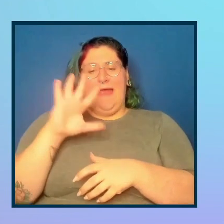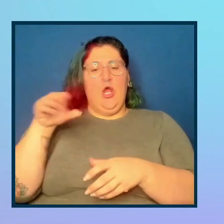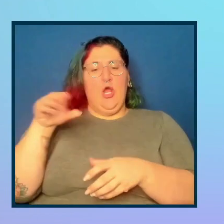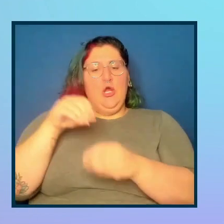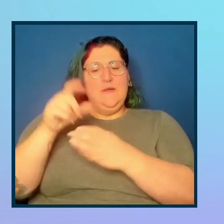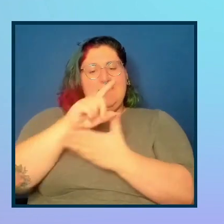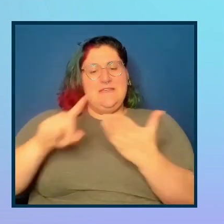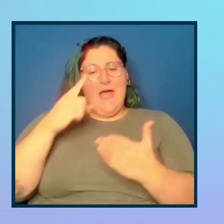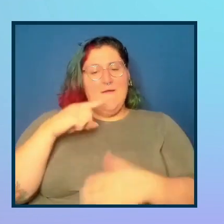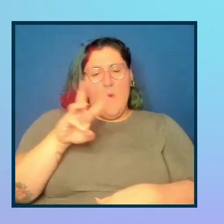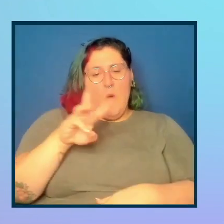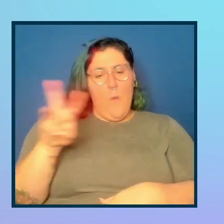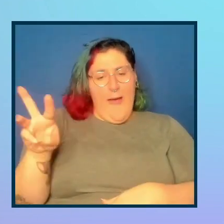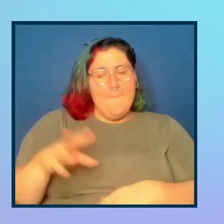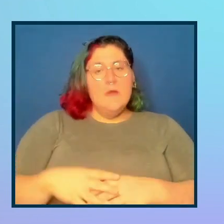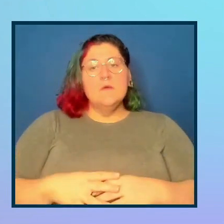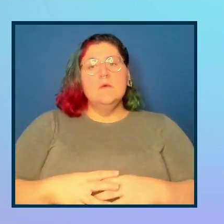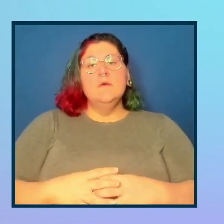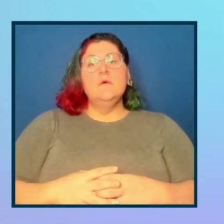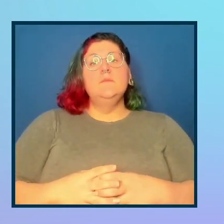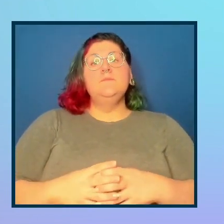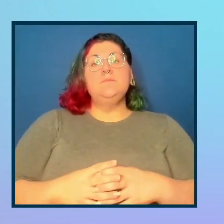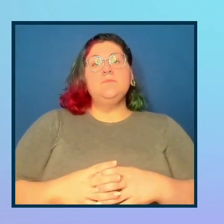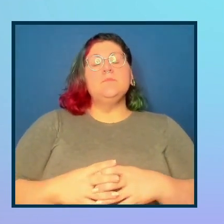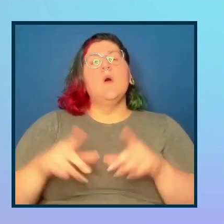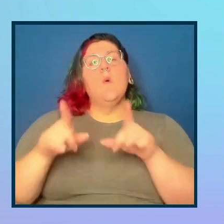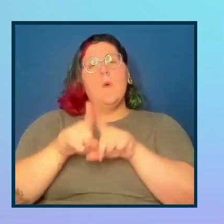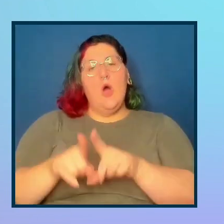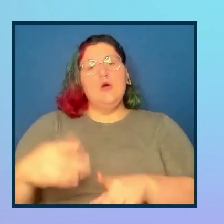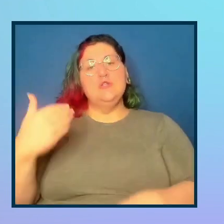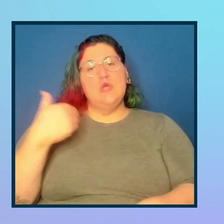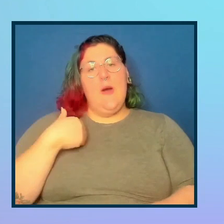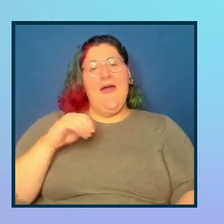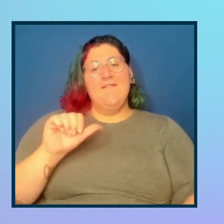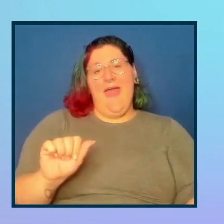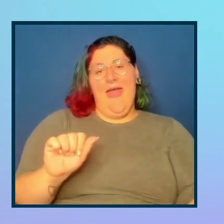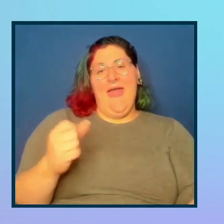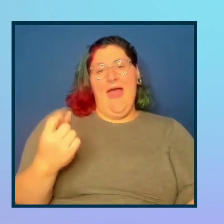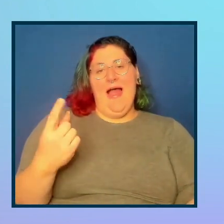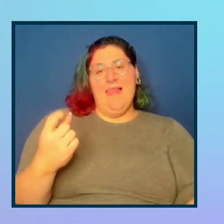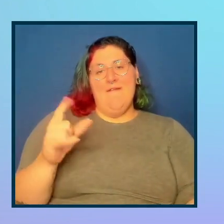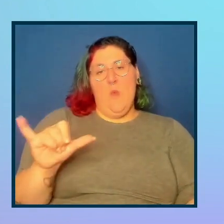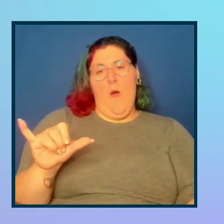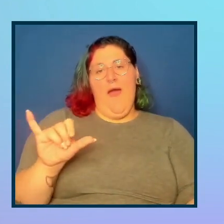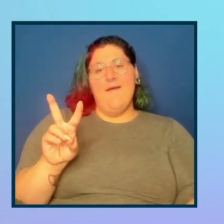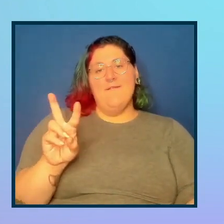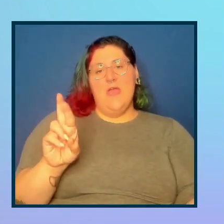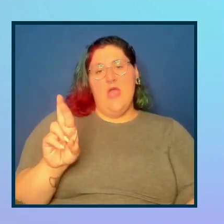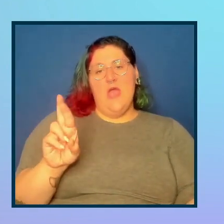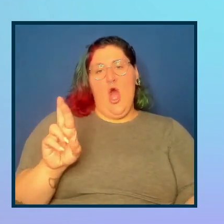W3C. And inside of that, we also have the A11Y VR meetup, which is